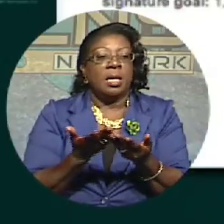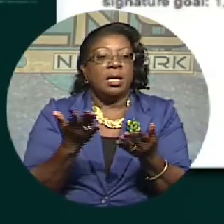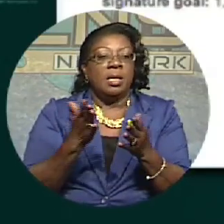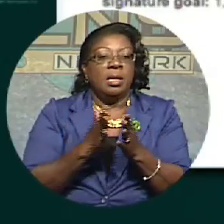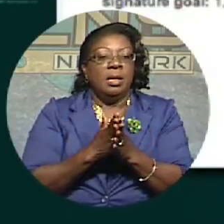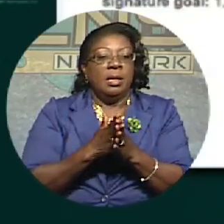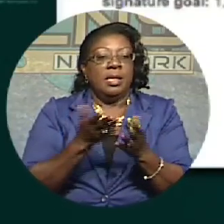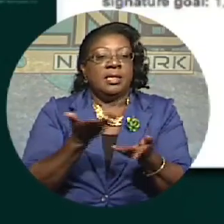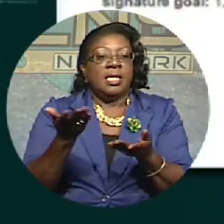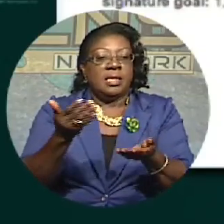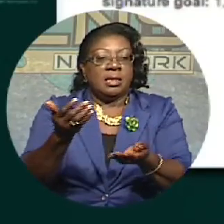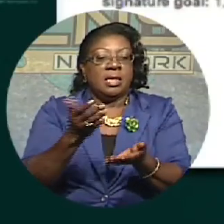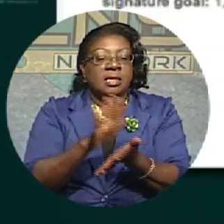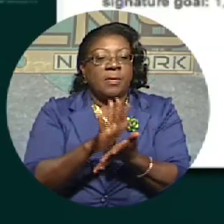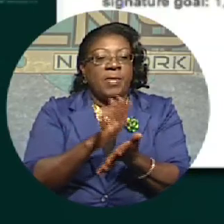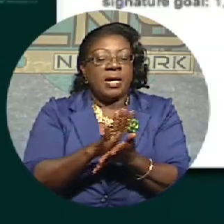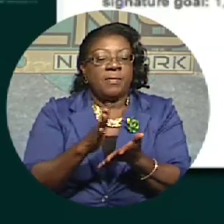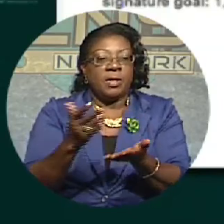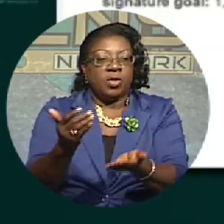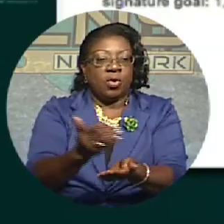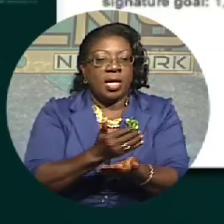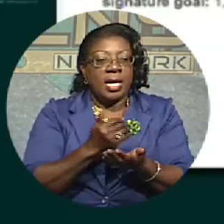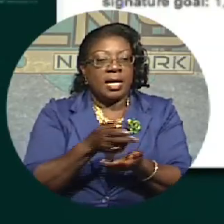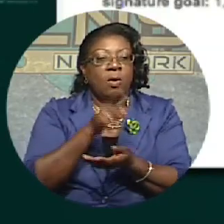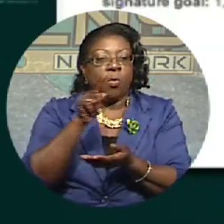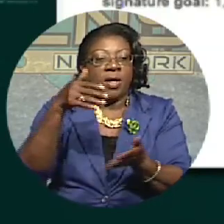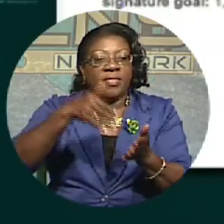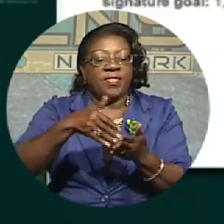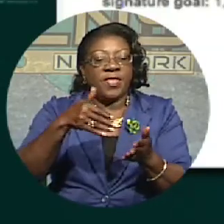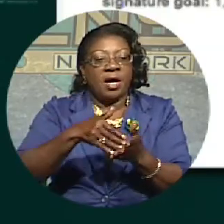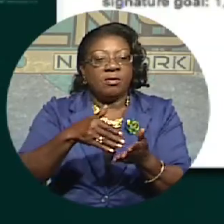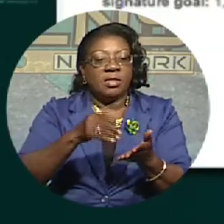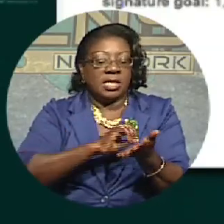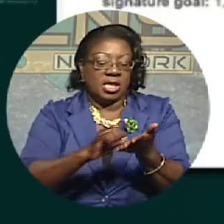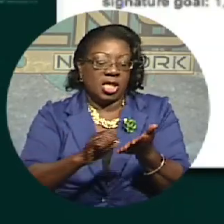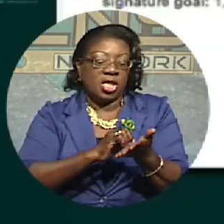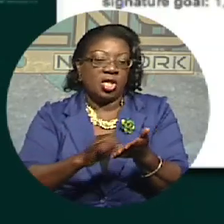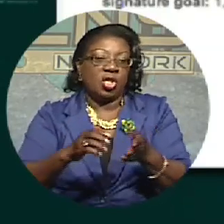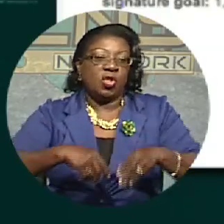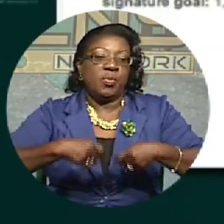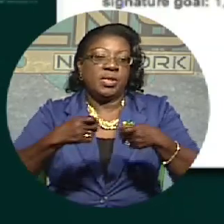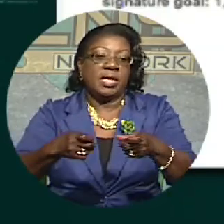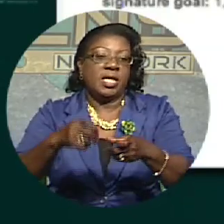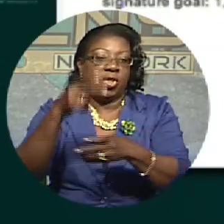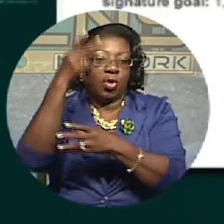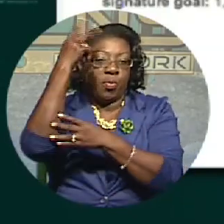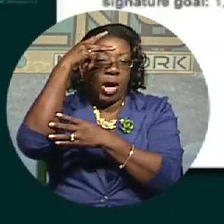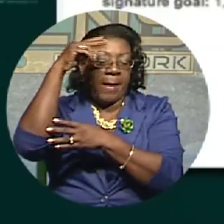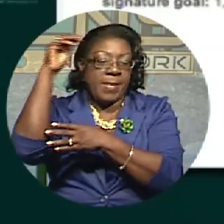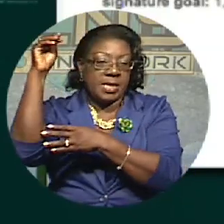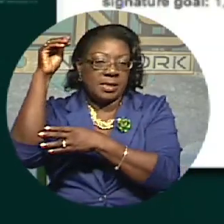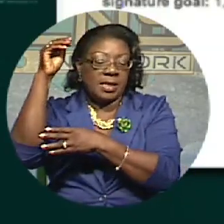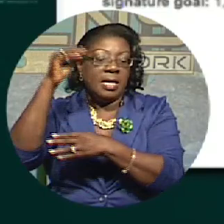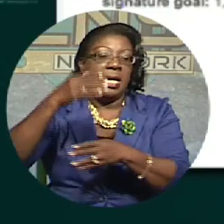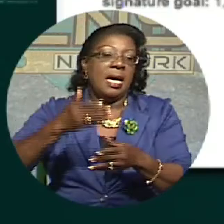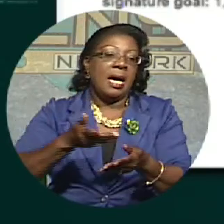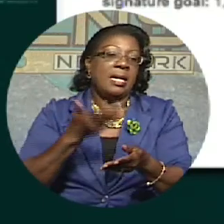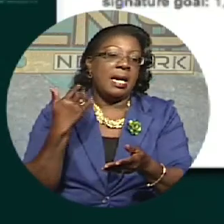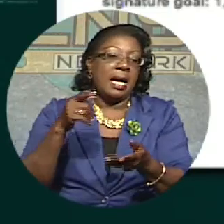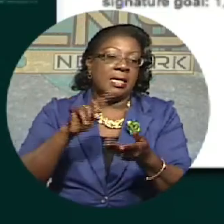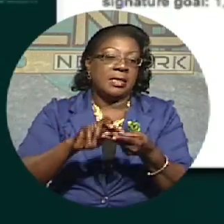1,000 signatures to present to Prime Minister Perry Christie and tourism officials to repeal the new fees. At last count, there are